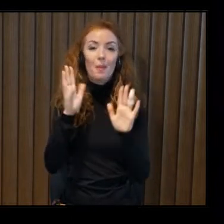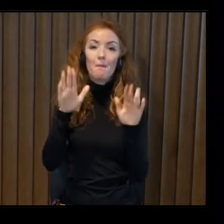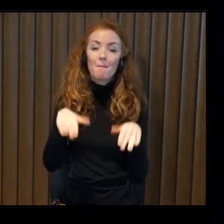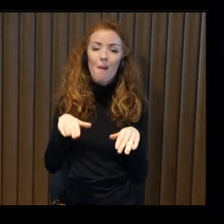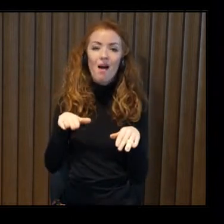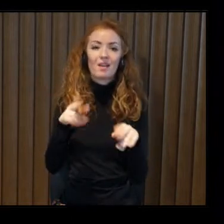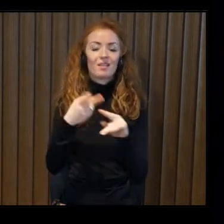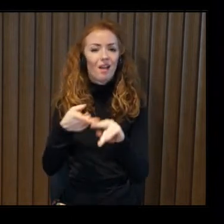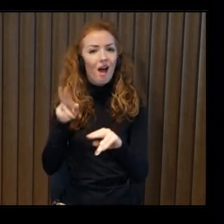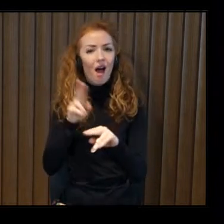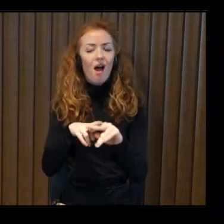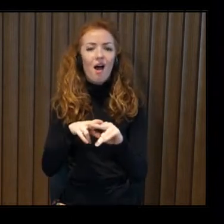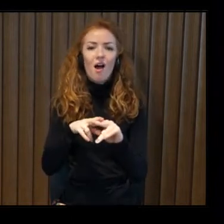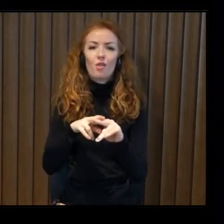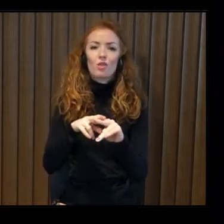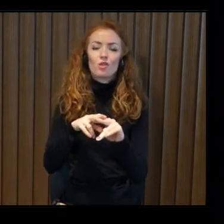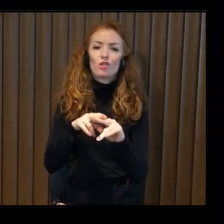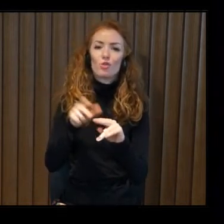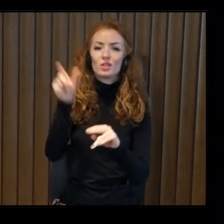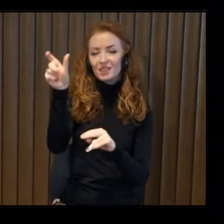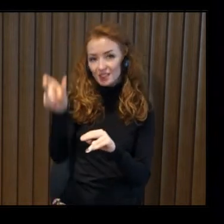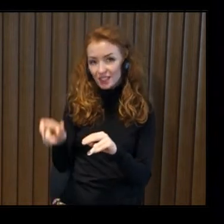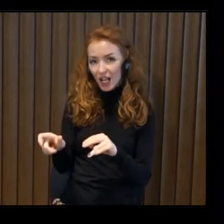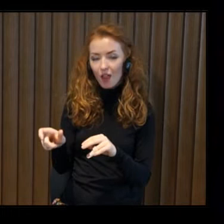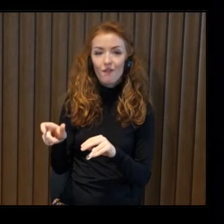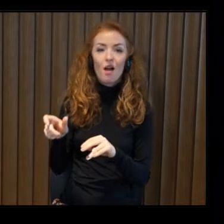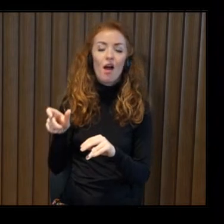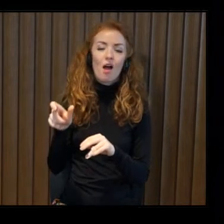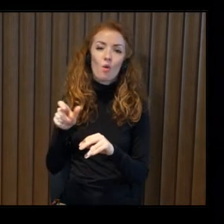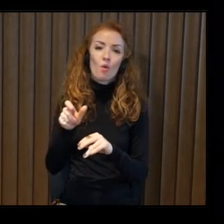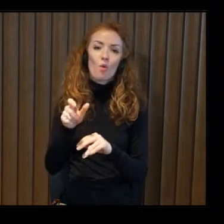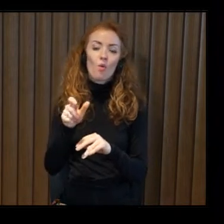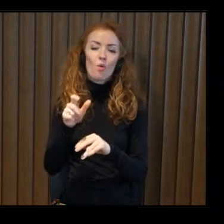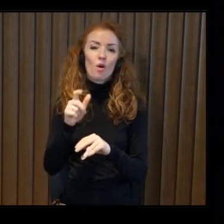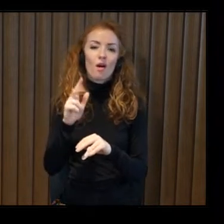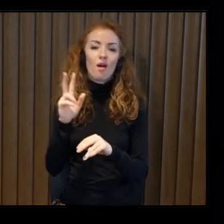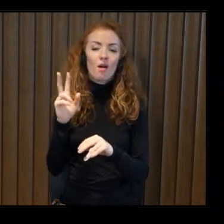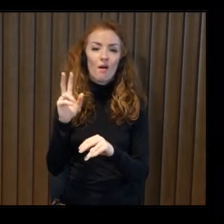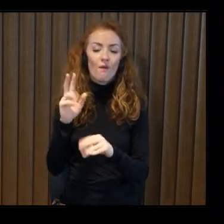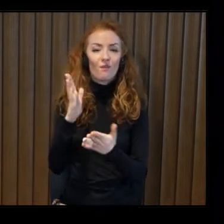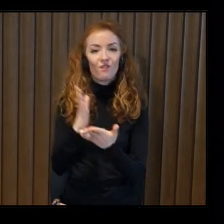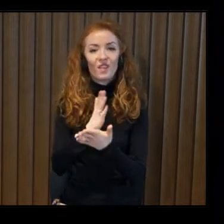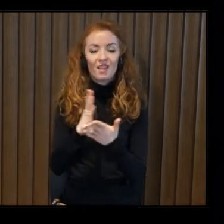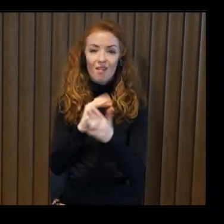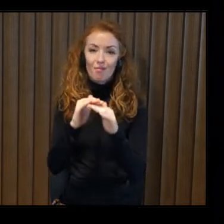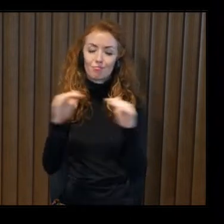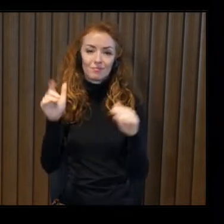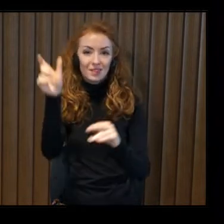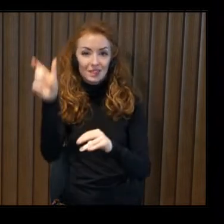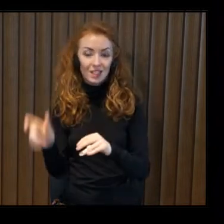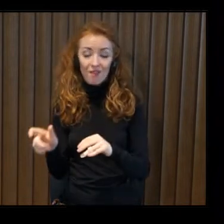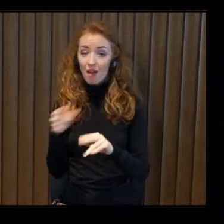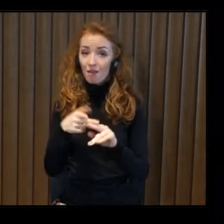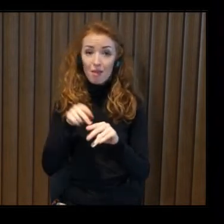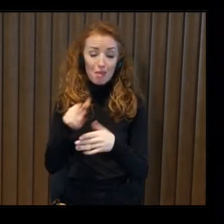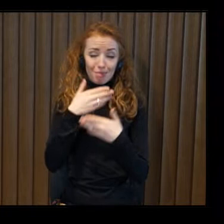I want to tell you, everyone, the average person is a myth. It does not exist. We like to talk about the average